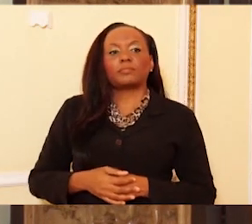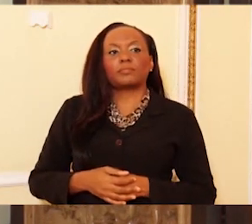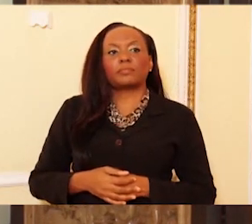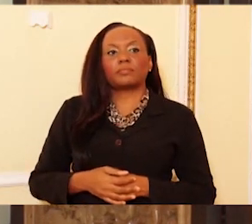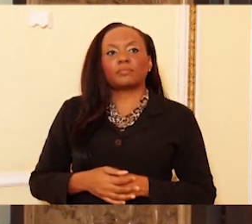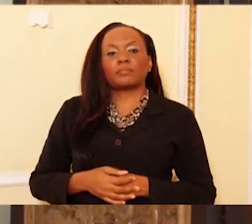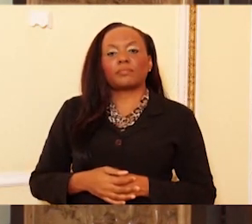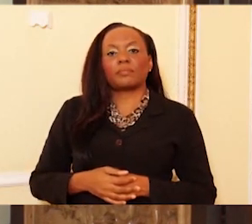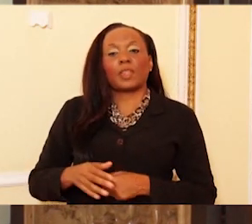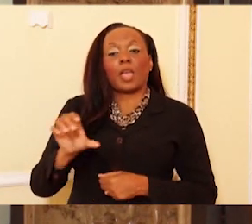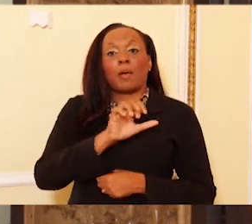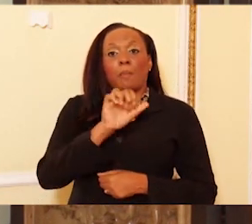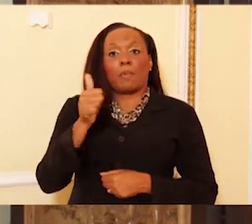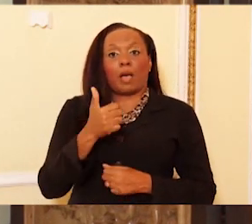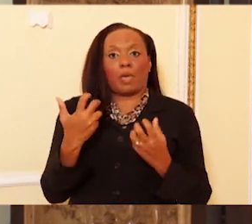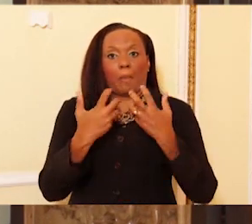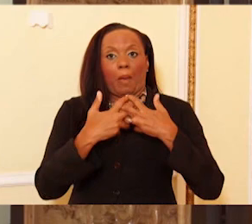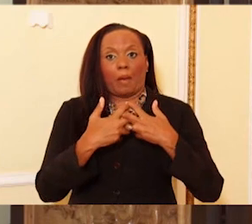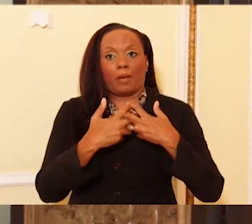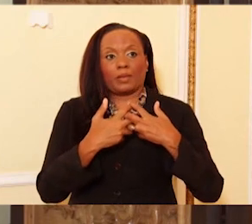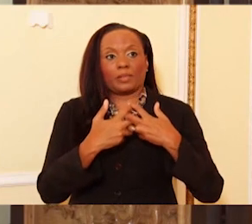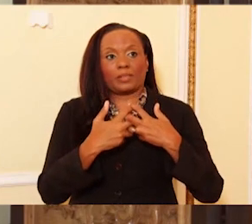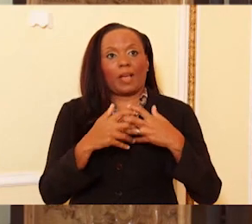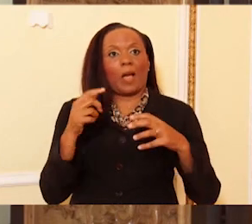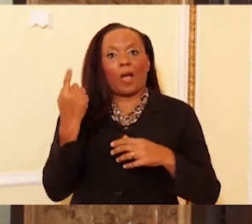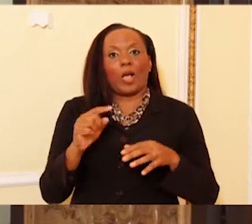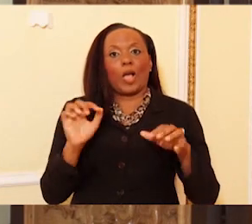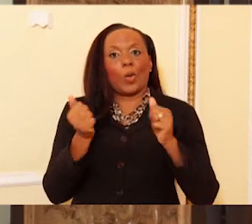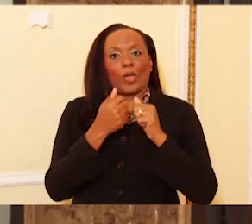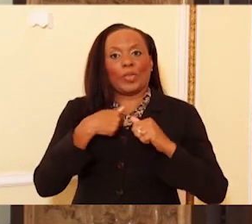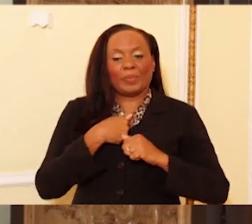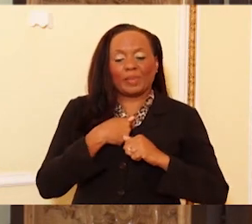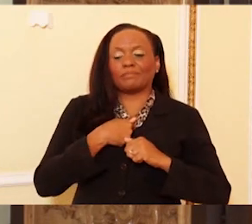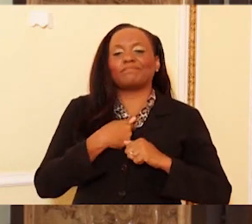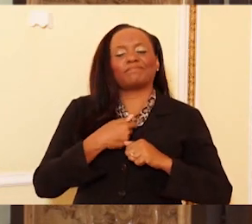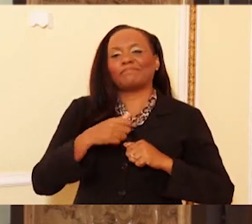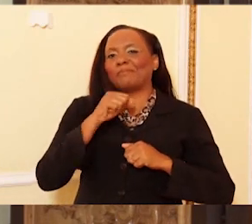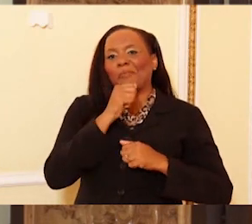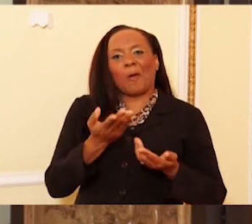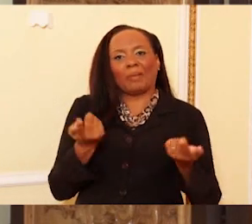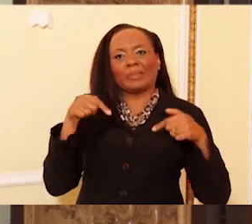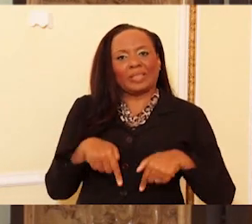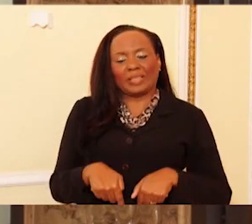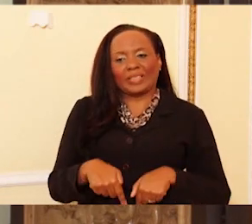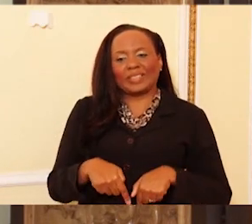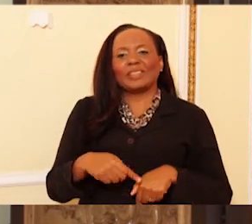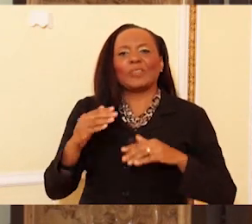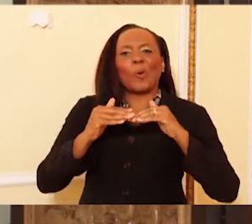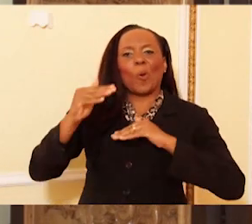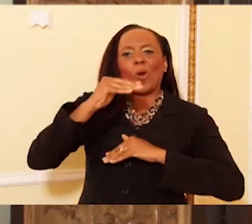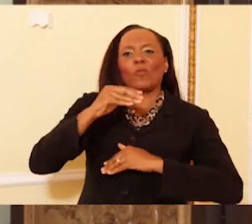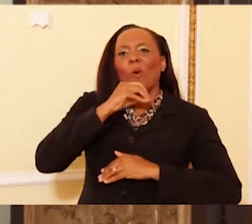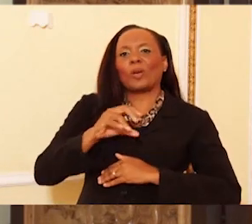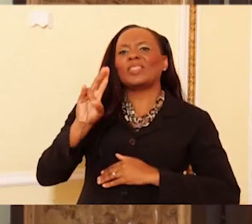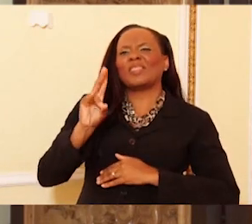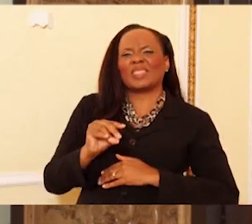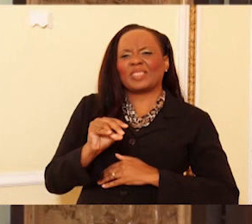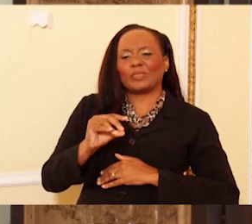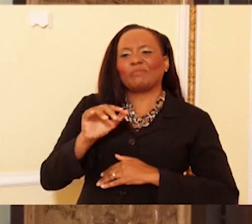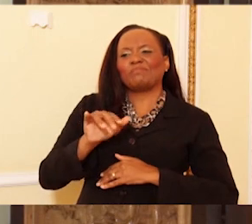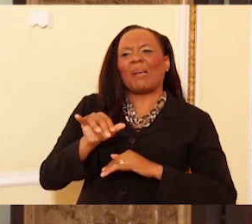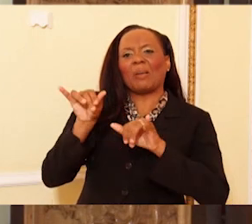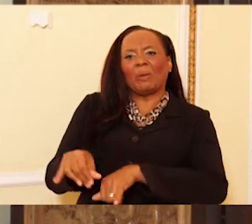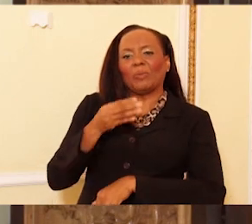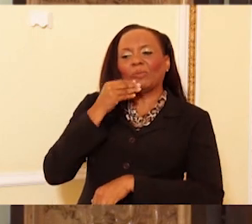with pre-existing conditions. So I'm afraid it's only me here today. As many of you are aware,